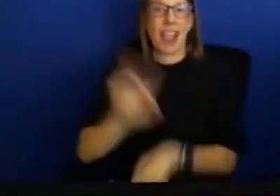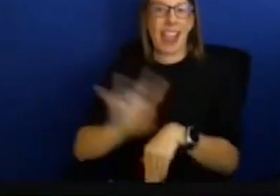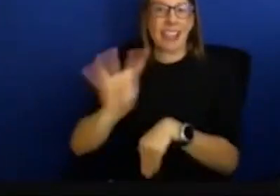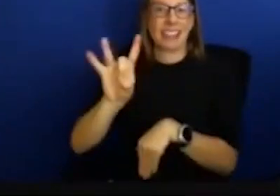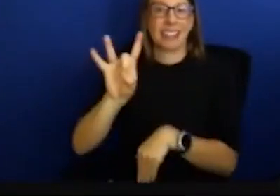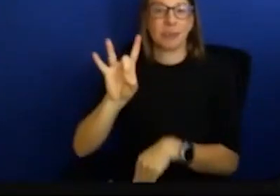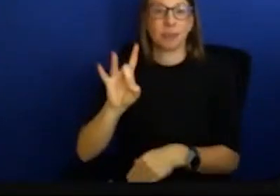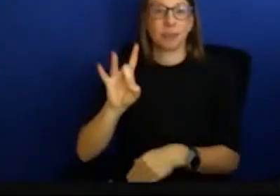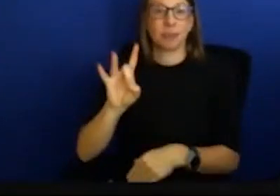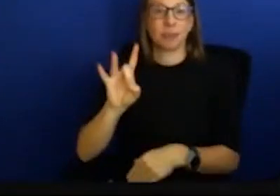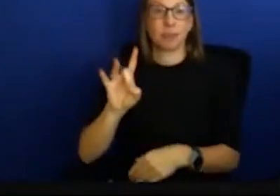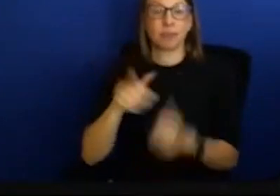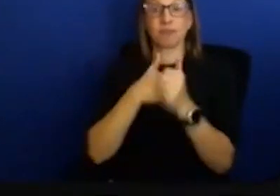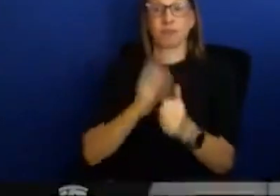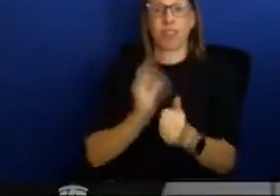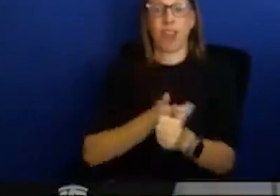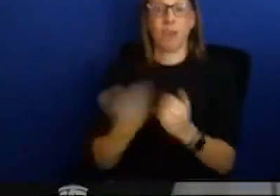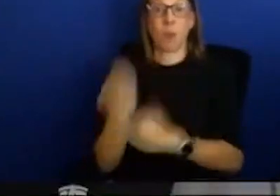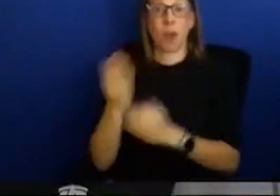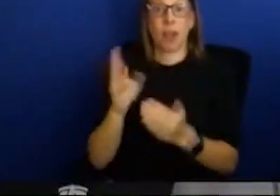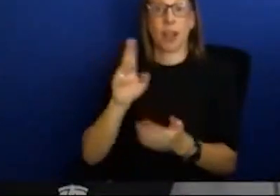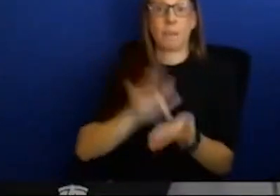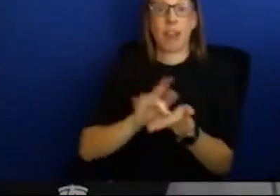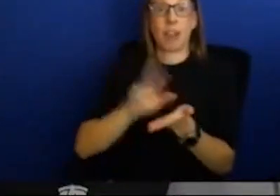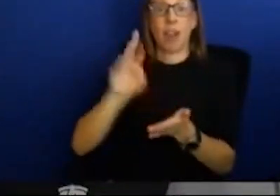Subscribe to our morning medical update and open